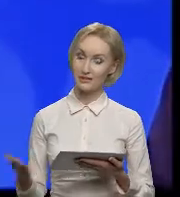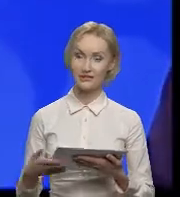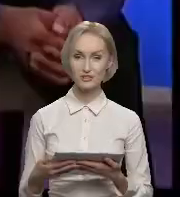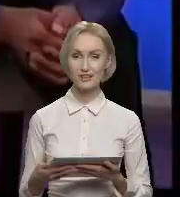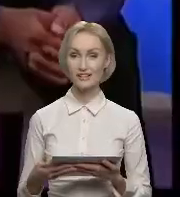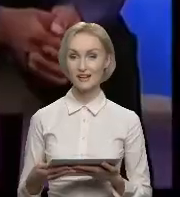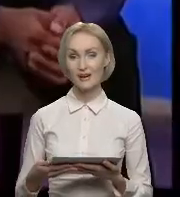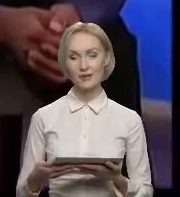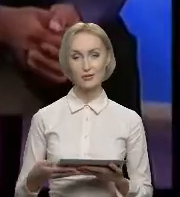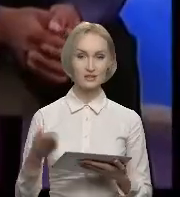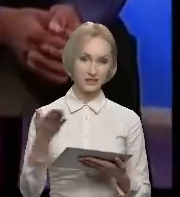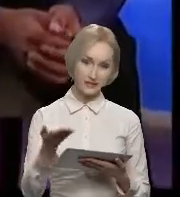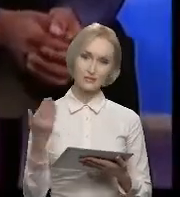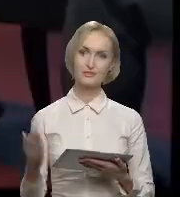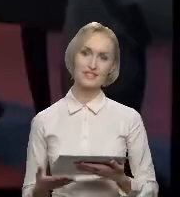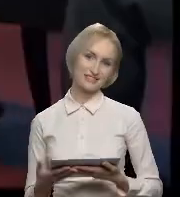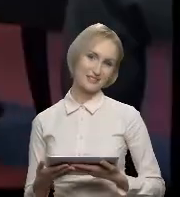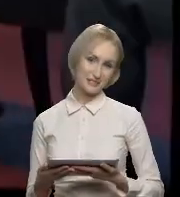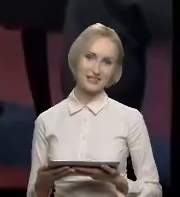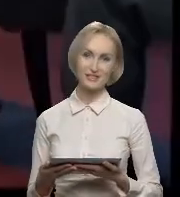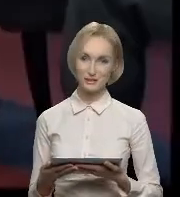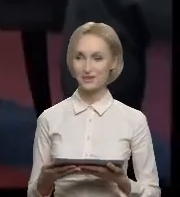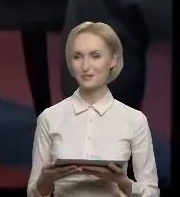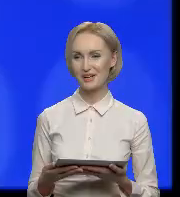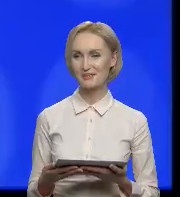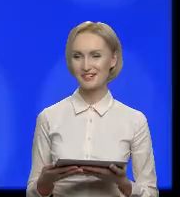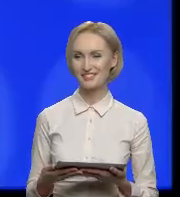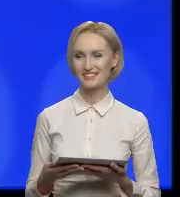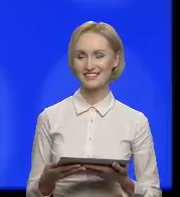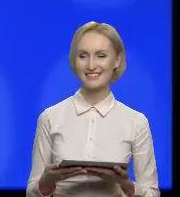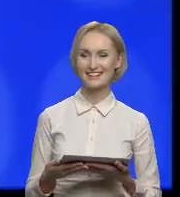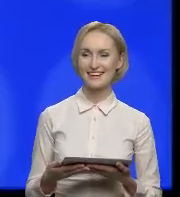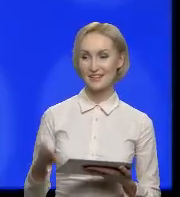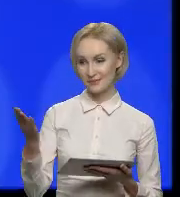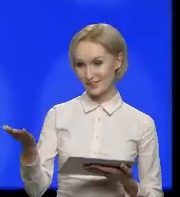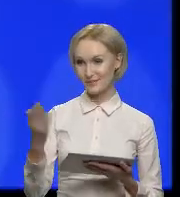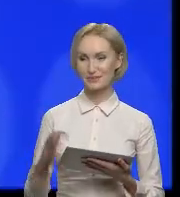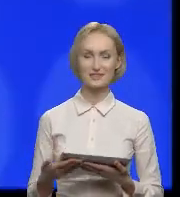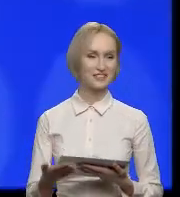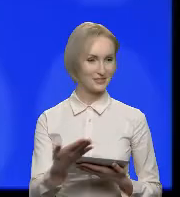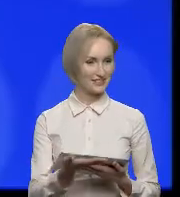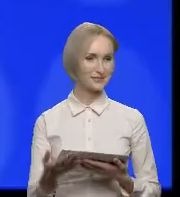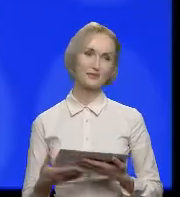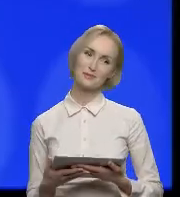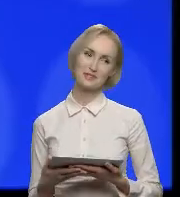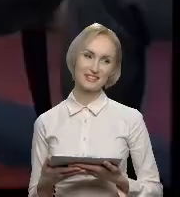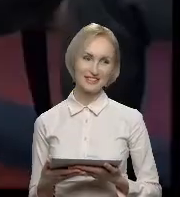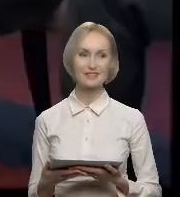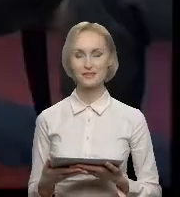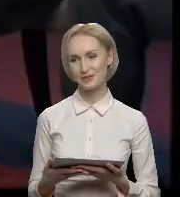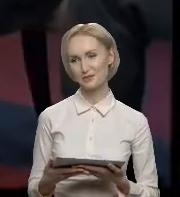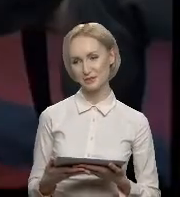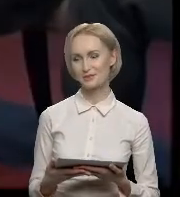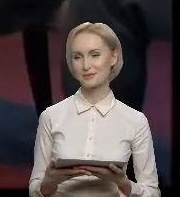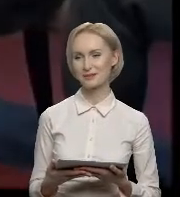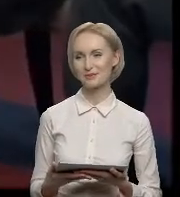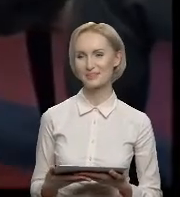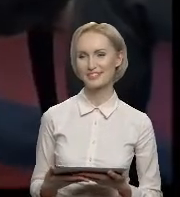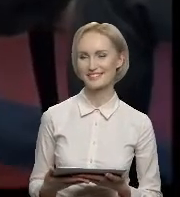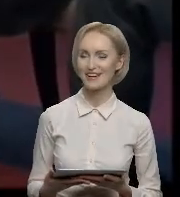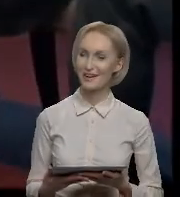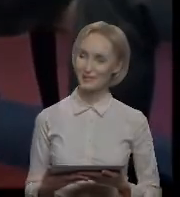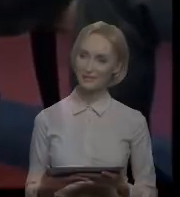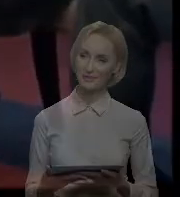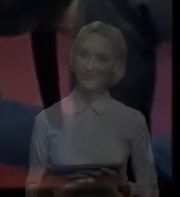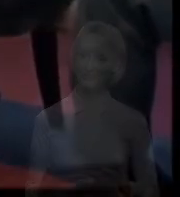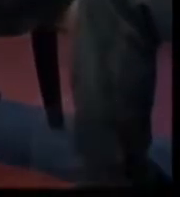There ain't no blood. All right, the floor right now. Nene, go. Embarrassed as a black woman. You owe me an apology, Devin. I'm trying to interfere in y'all life. You